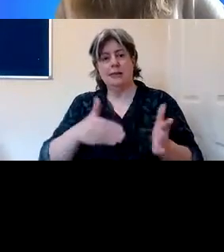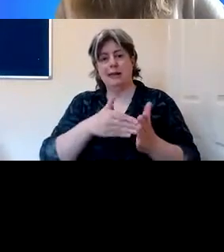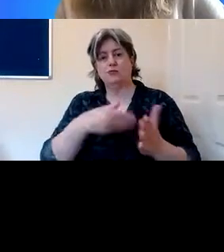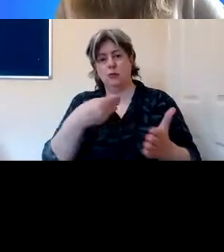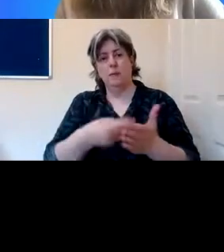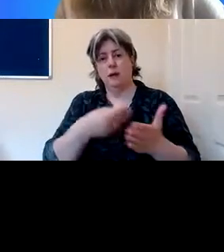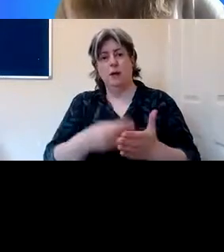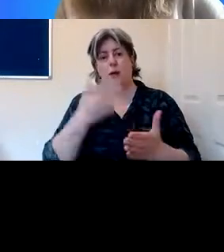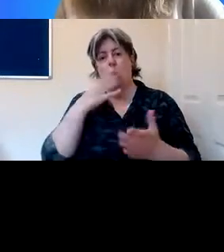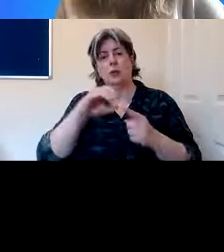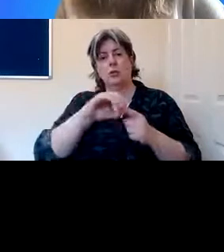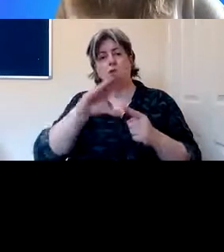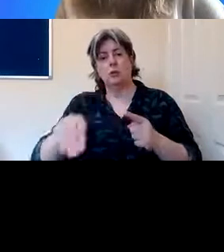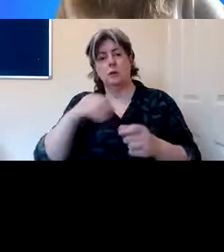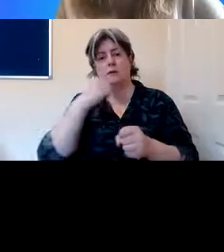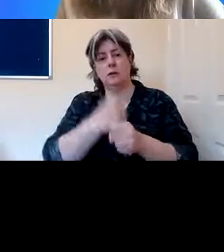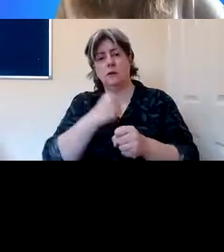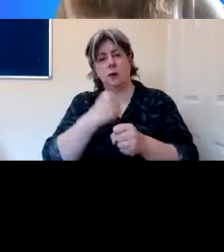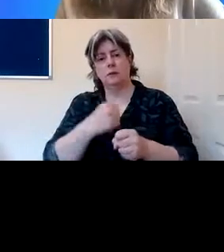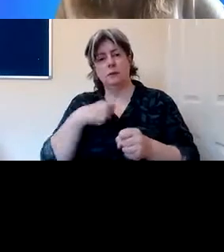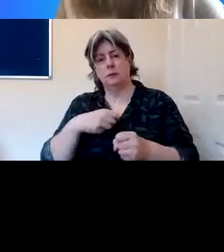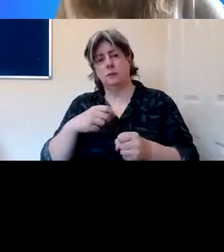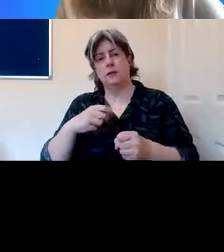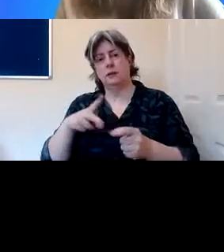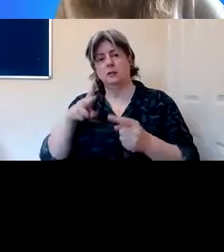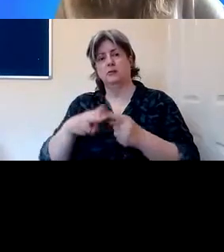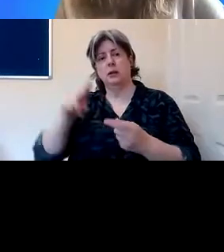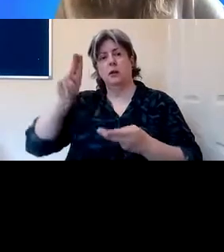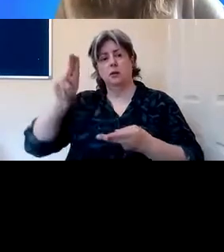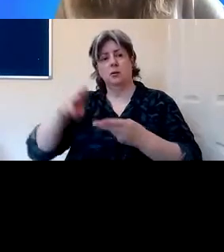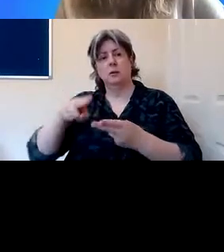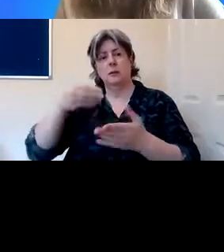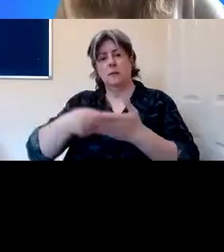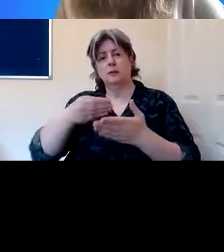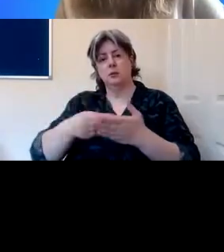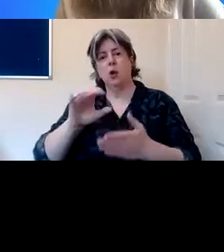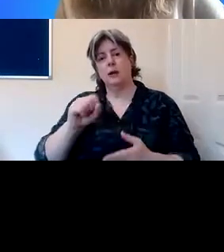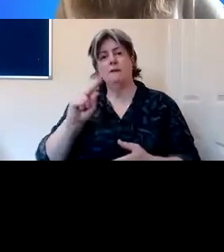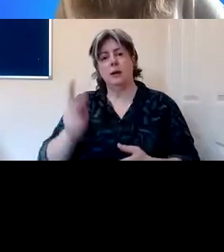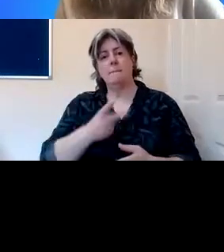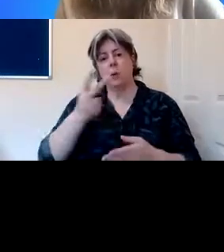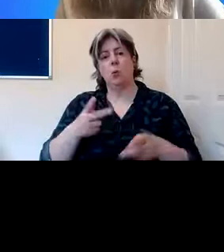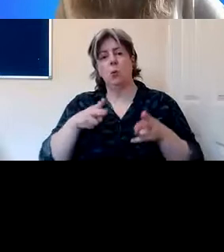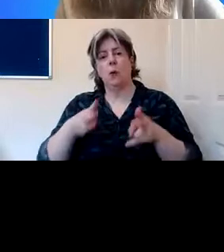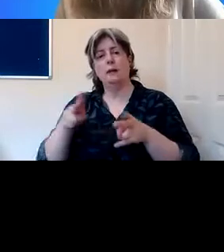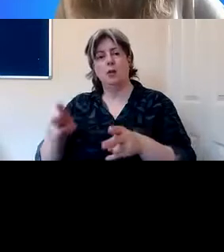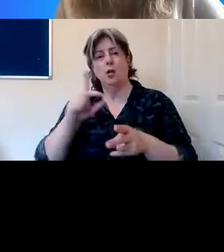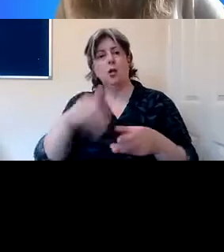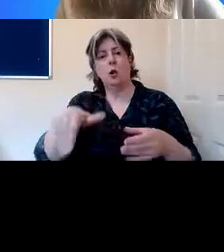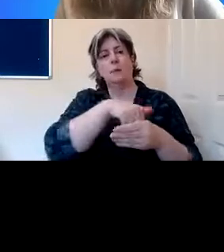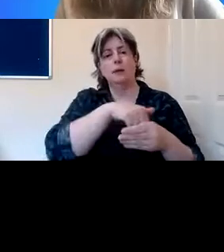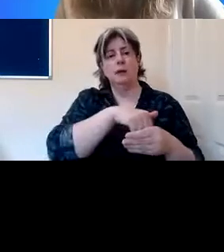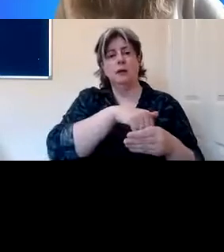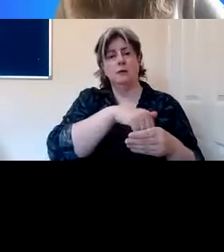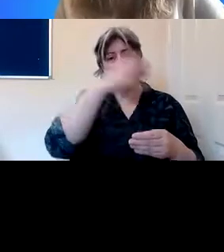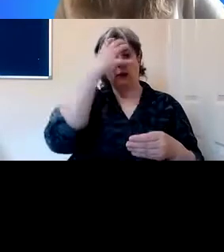been constraining the money and actively reducing the money as a result of austerity. So you can't have it both ways. You can't be part of a government that cuts